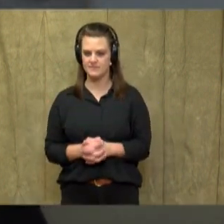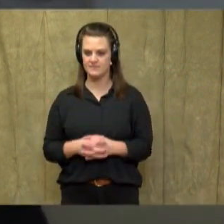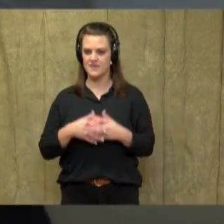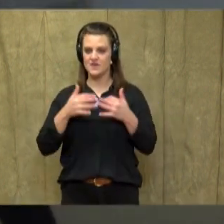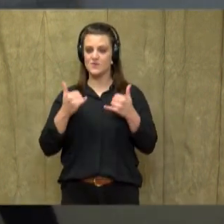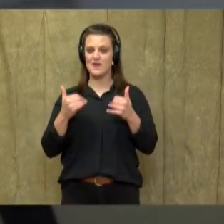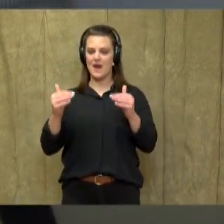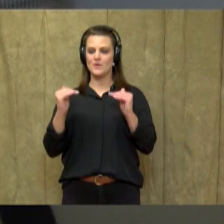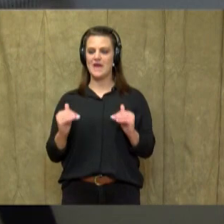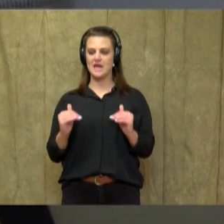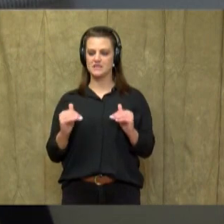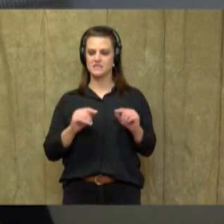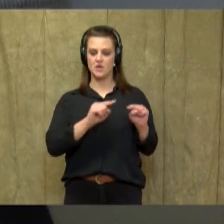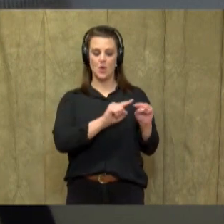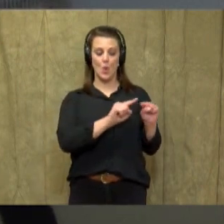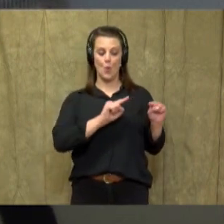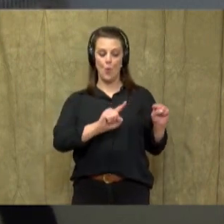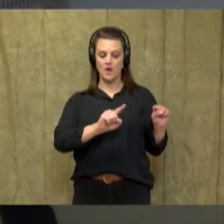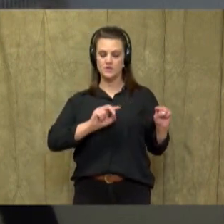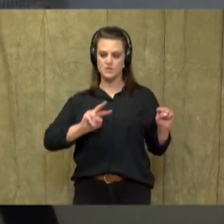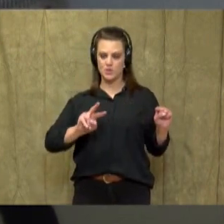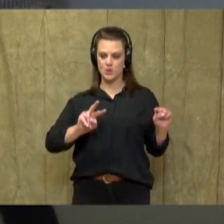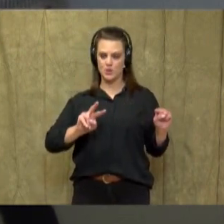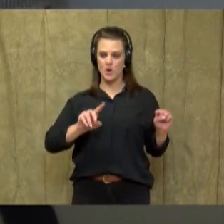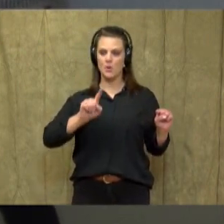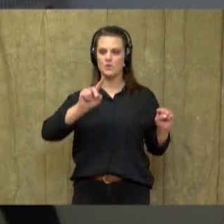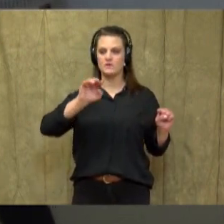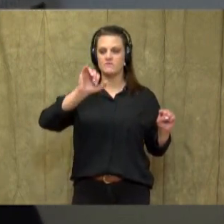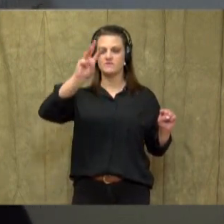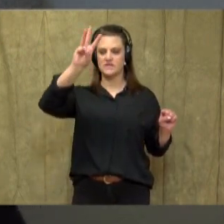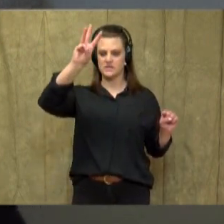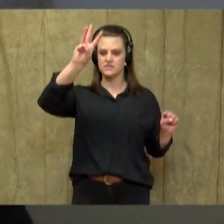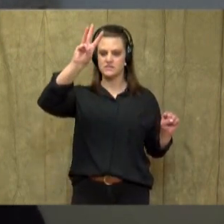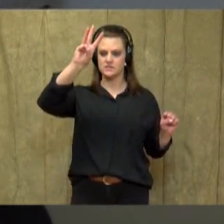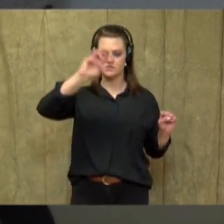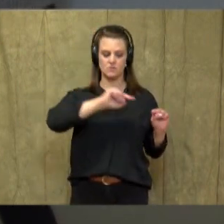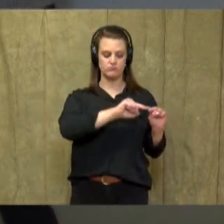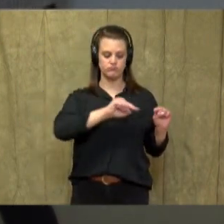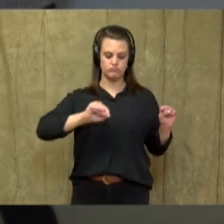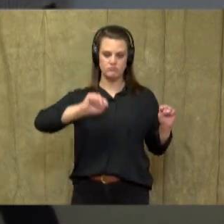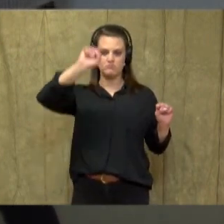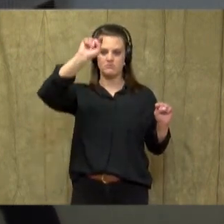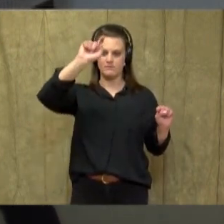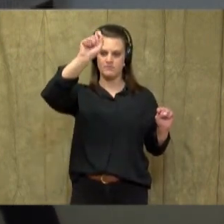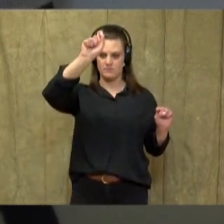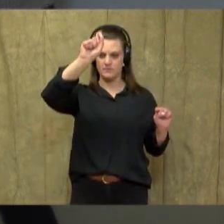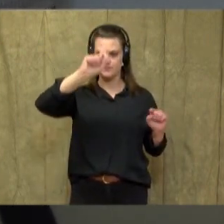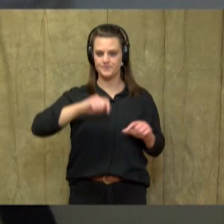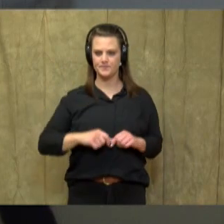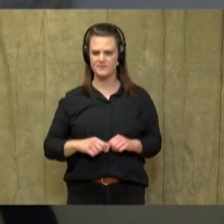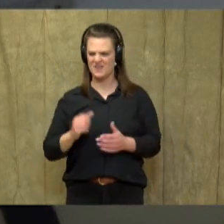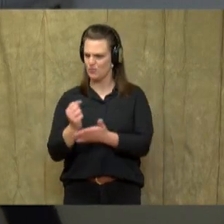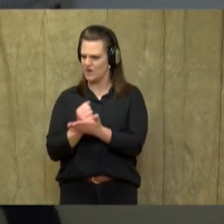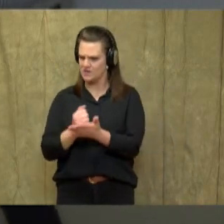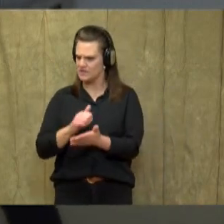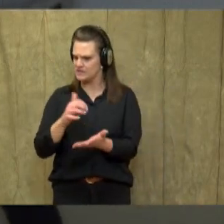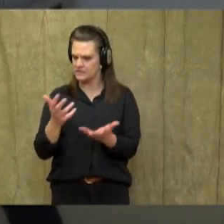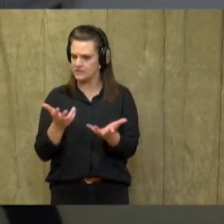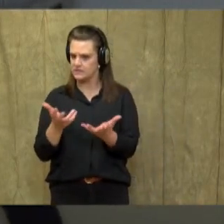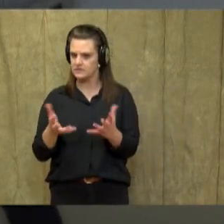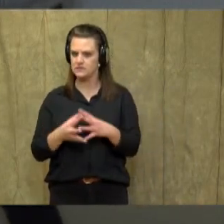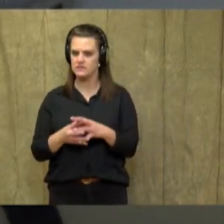this next one, over 2 up 6. There we go. But I still need to erase that right there. Is that not erasing?